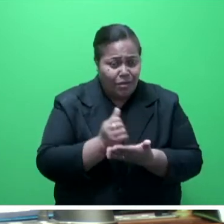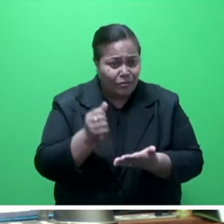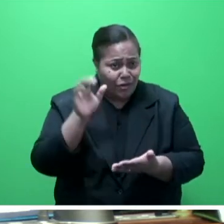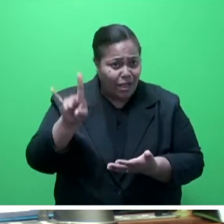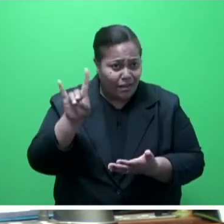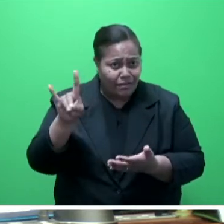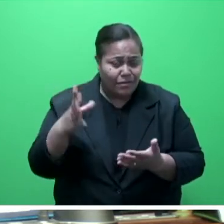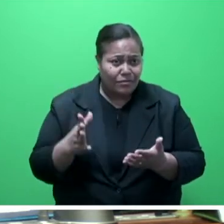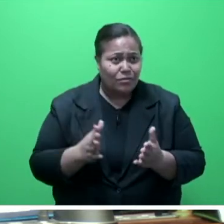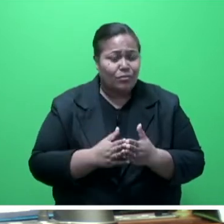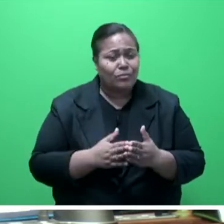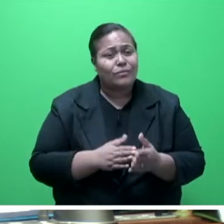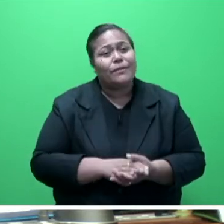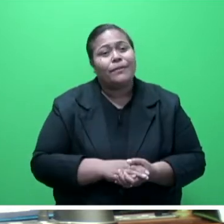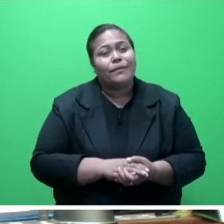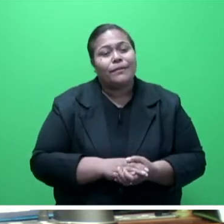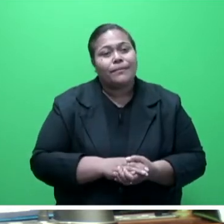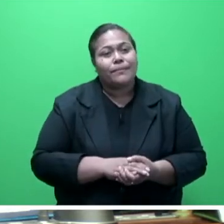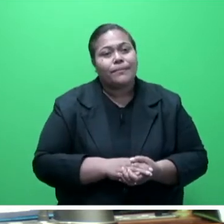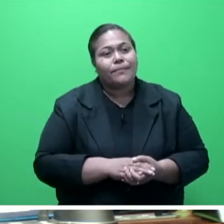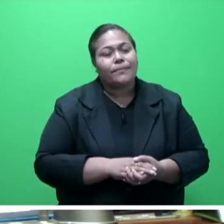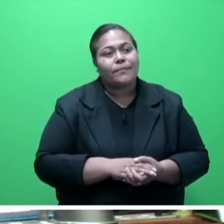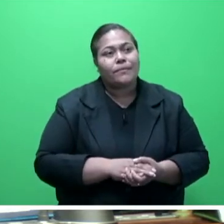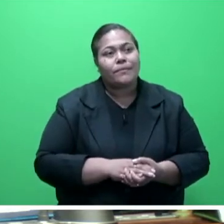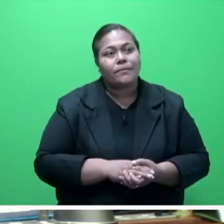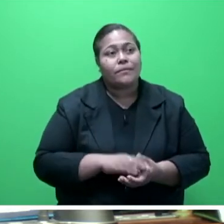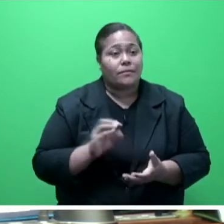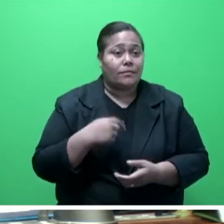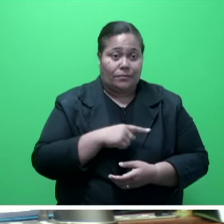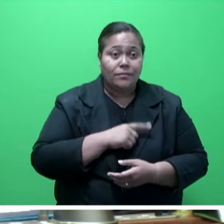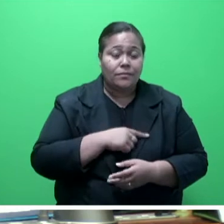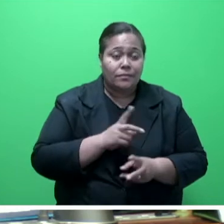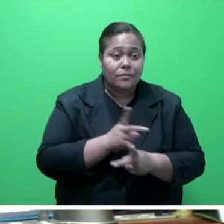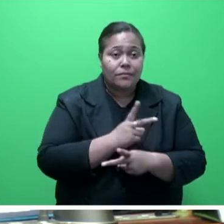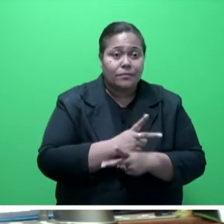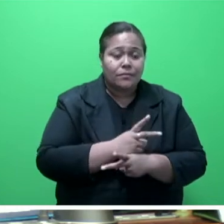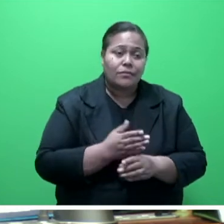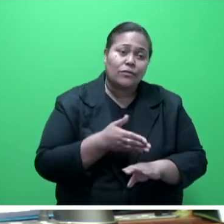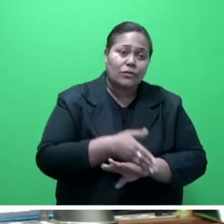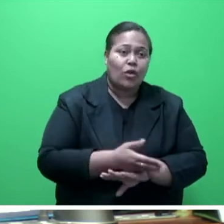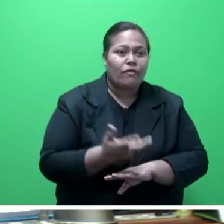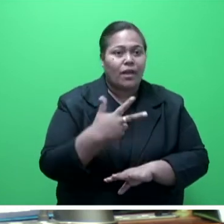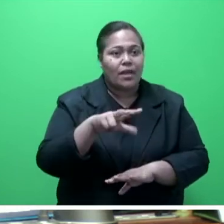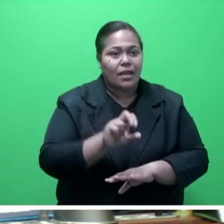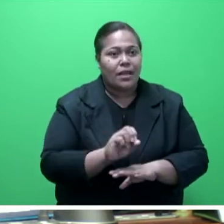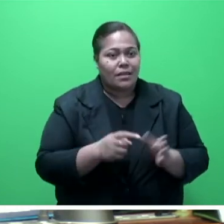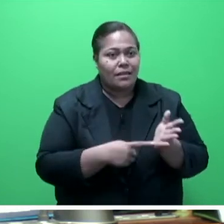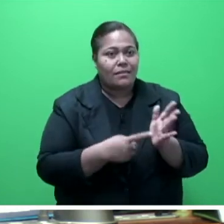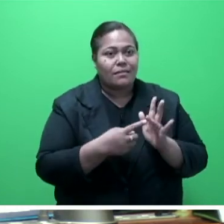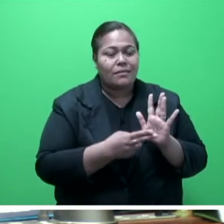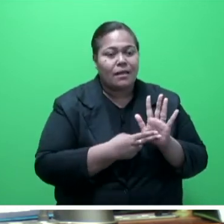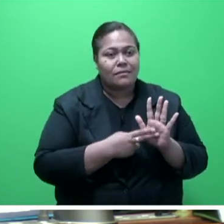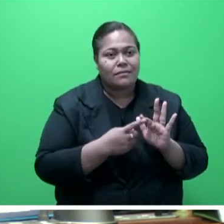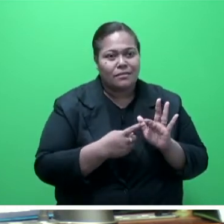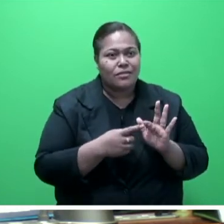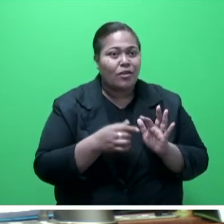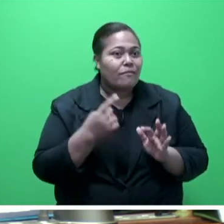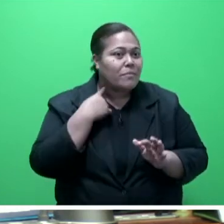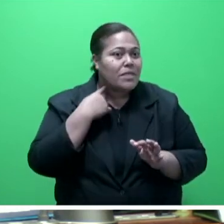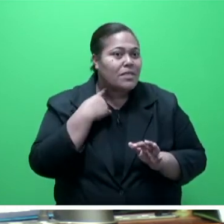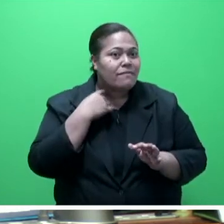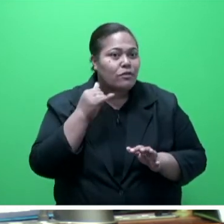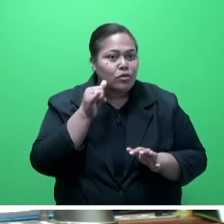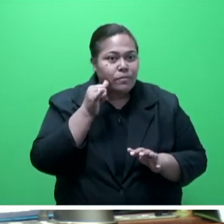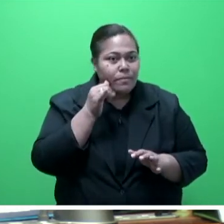28,000. So we are producing at the moment about 80 tons of sheep lamb meat